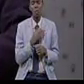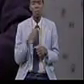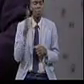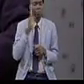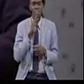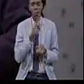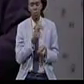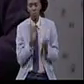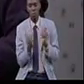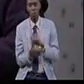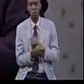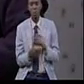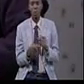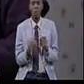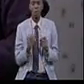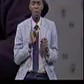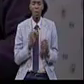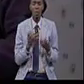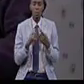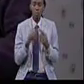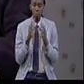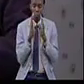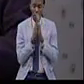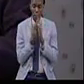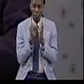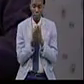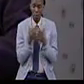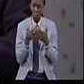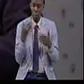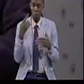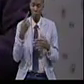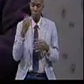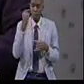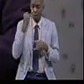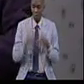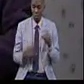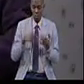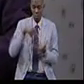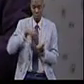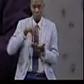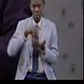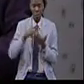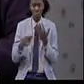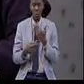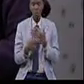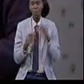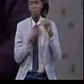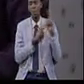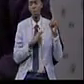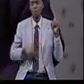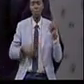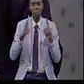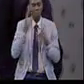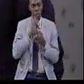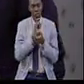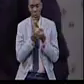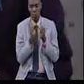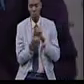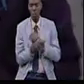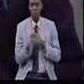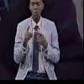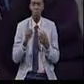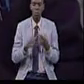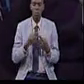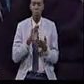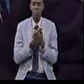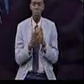want you to pray that before the end of this program, the Lord will turn you into another man. The Lord will turn you into another woman.